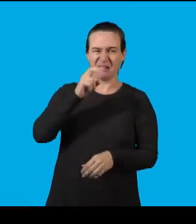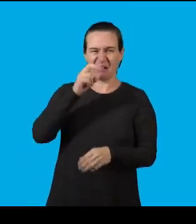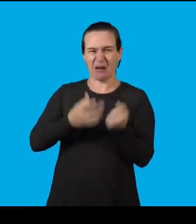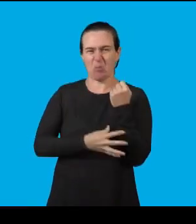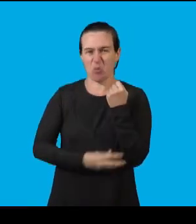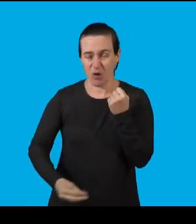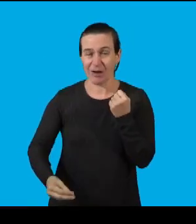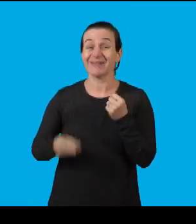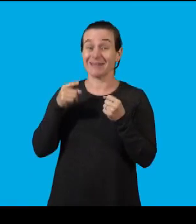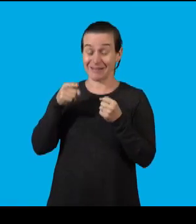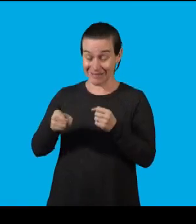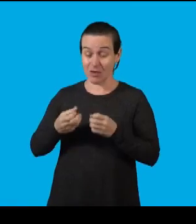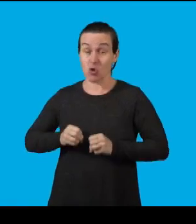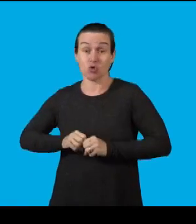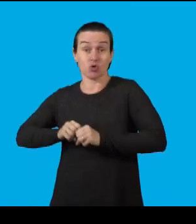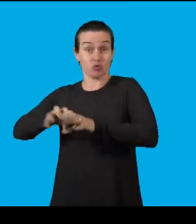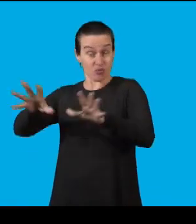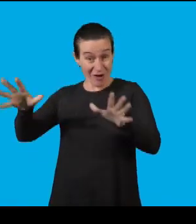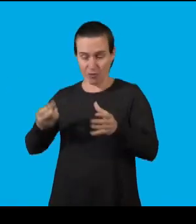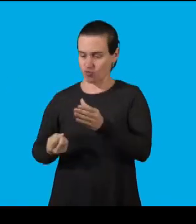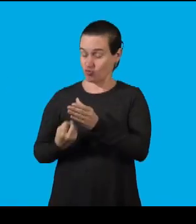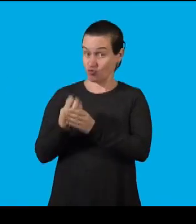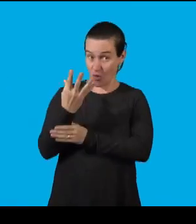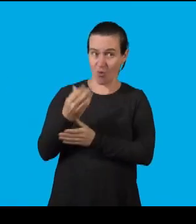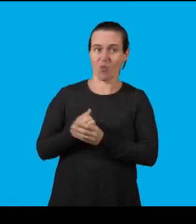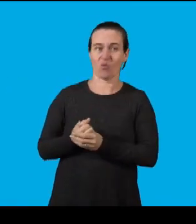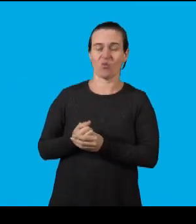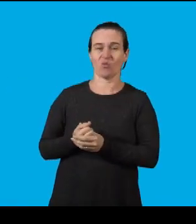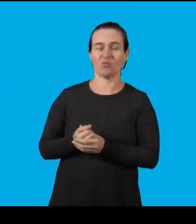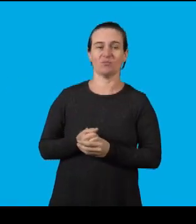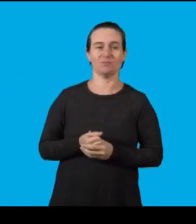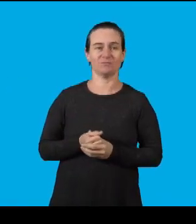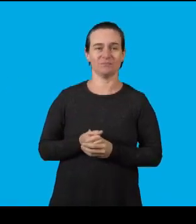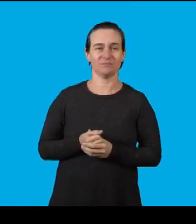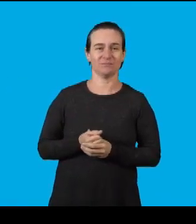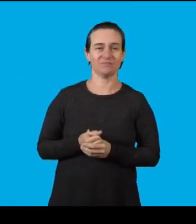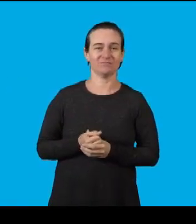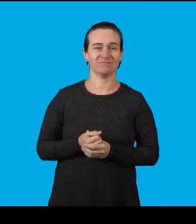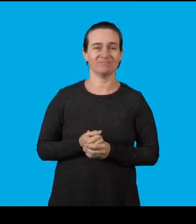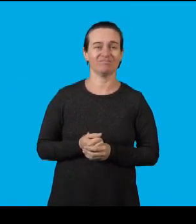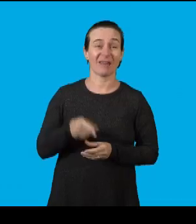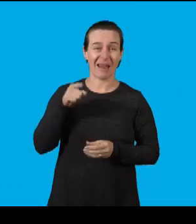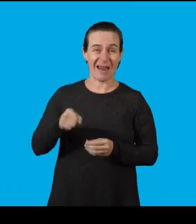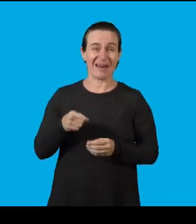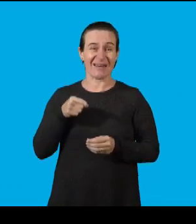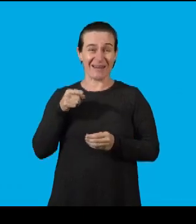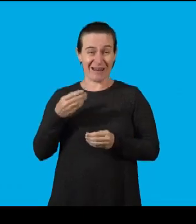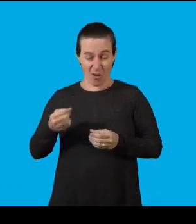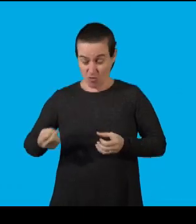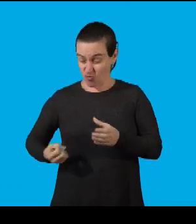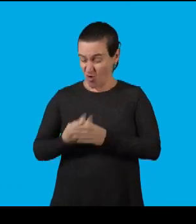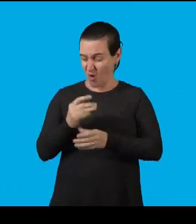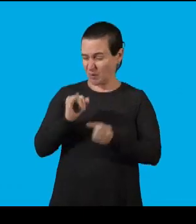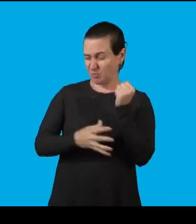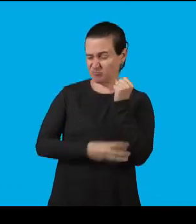and grow, very important words, in the evil soil of poverty and strife or conflict.